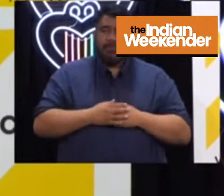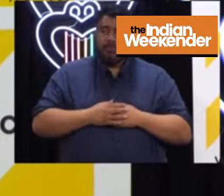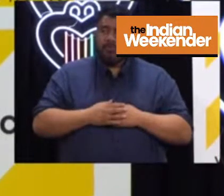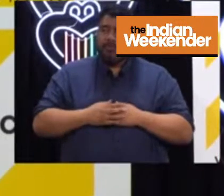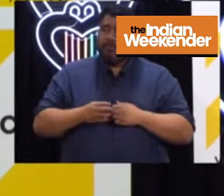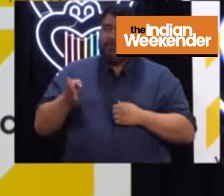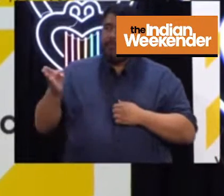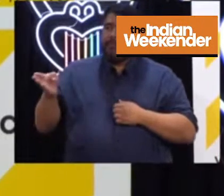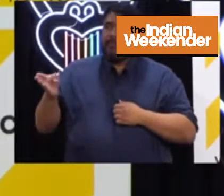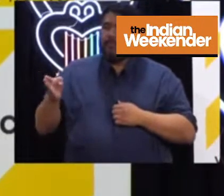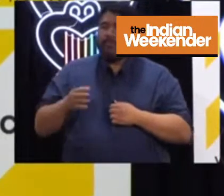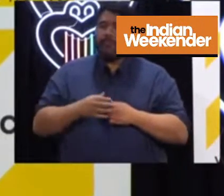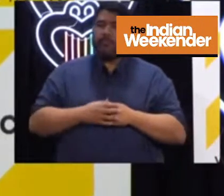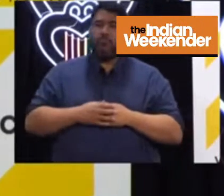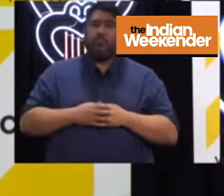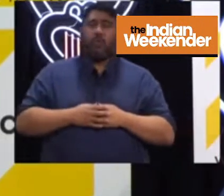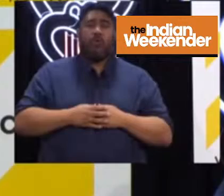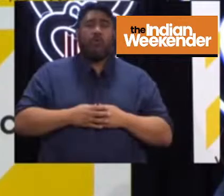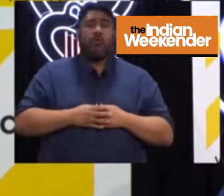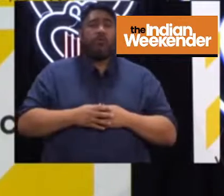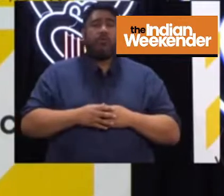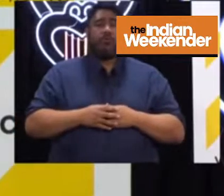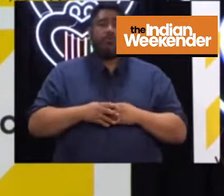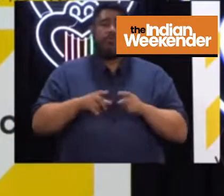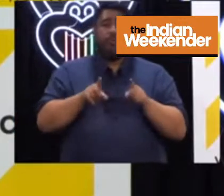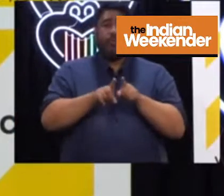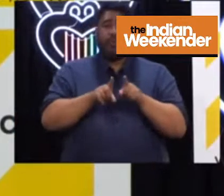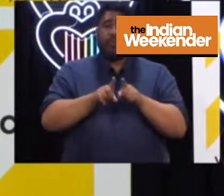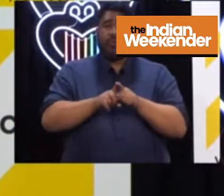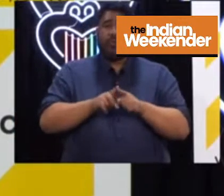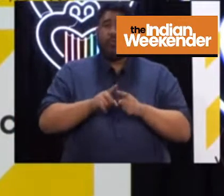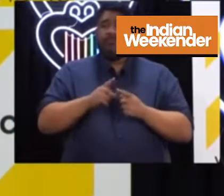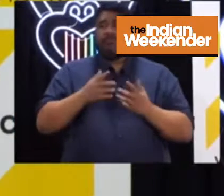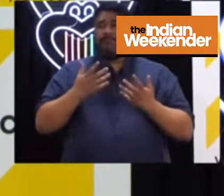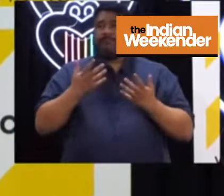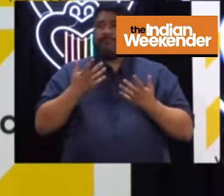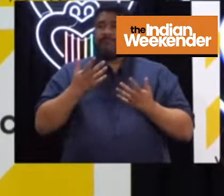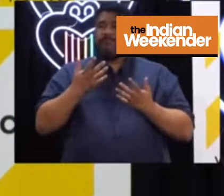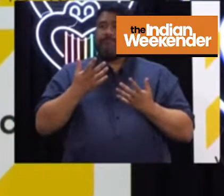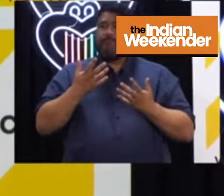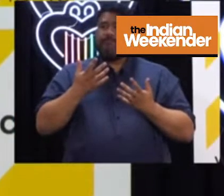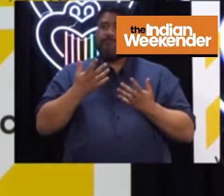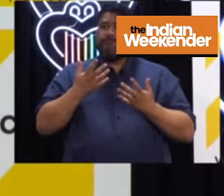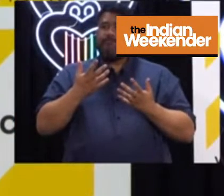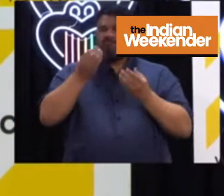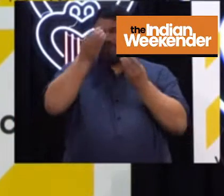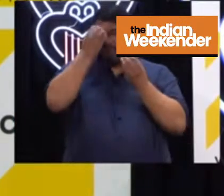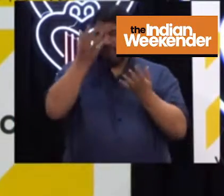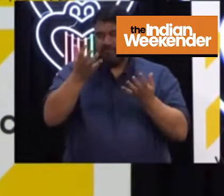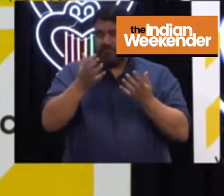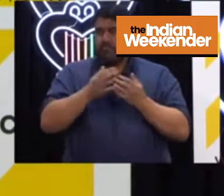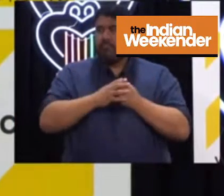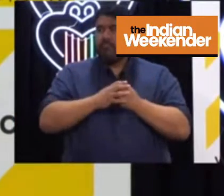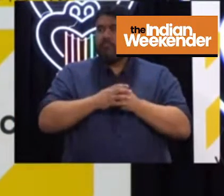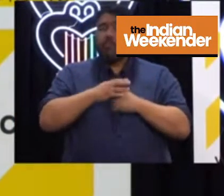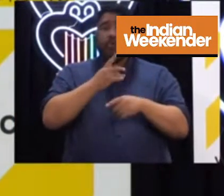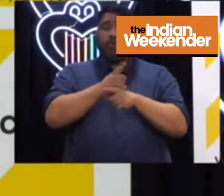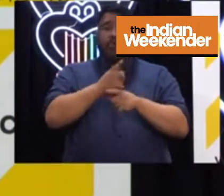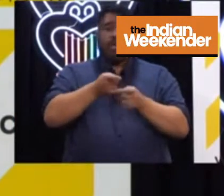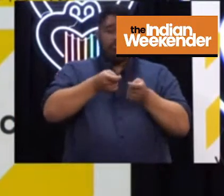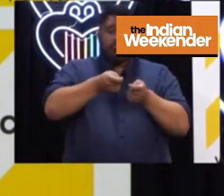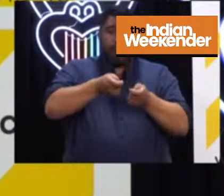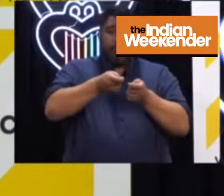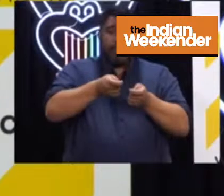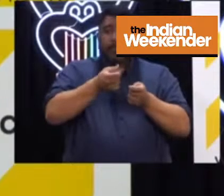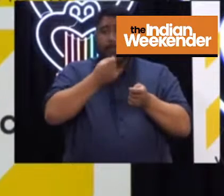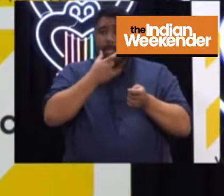one general comment. Some of the, not to get into much detail, but some of the treatments that I've seen